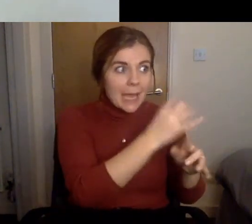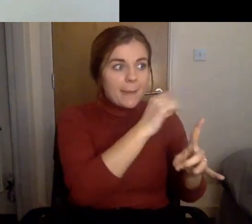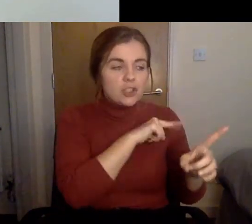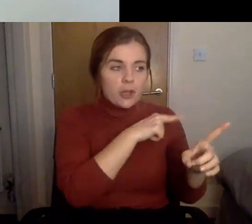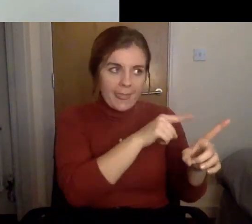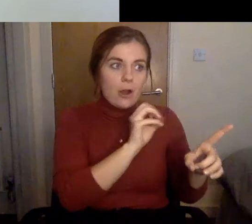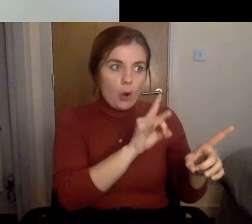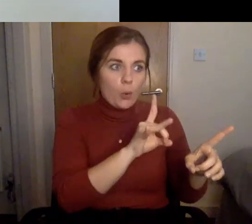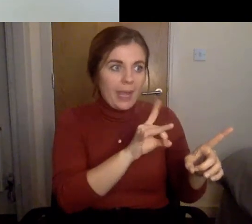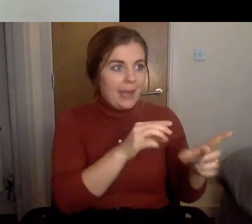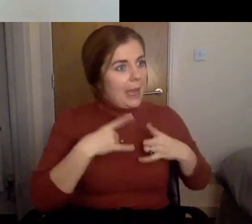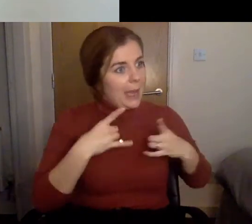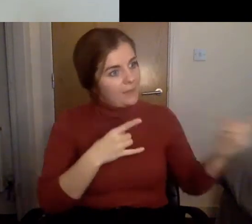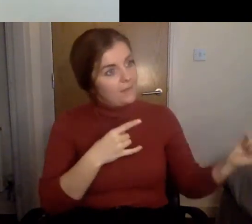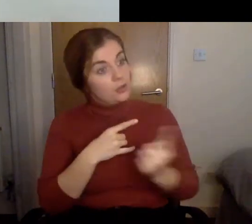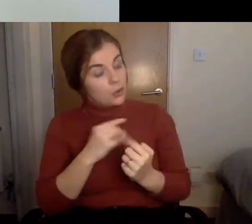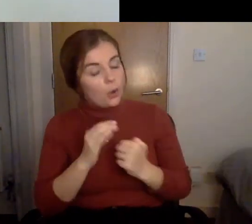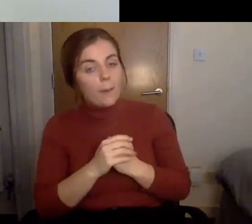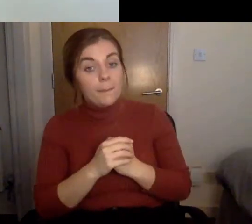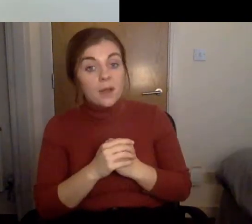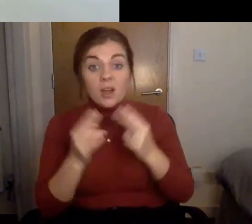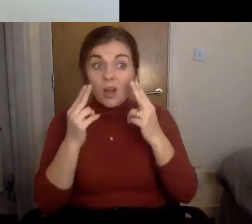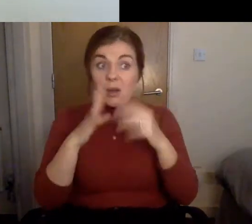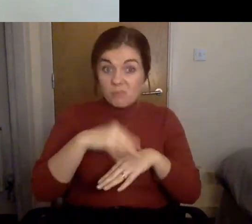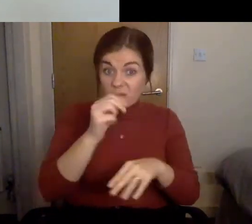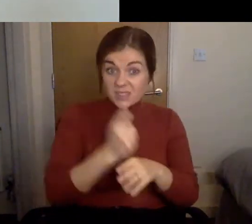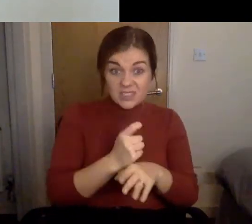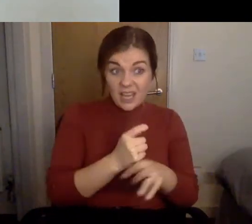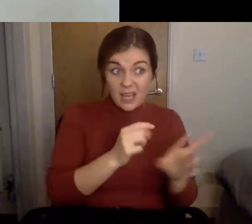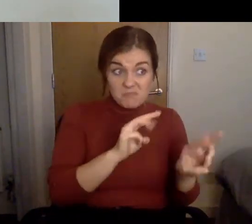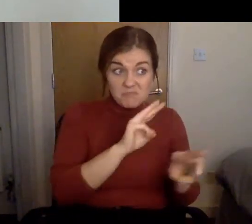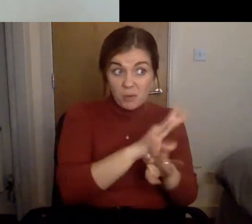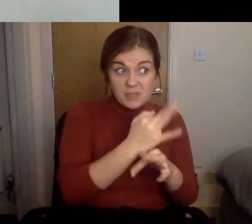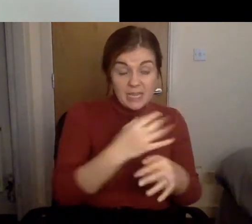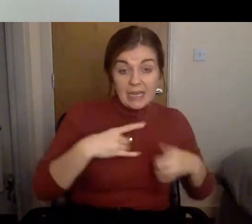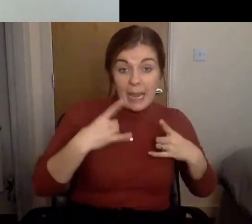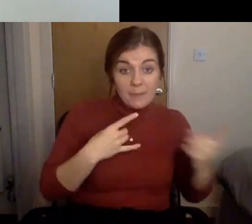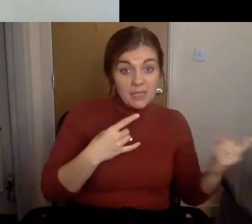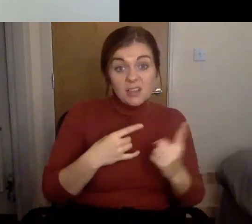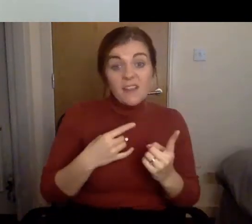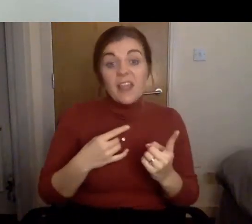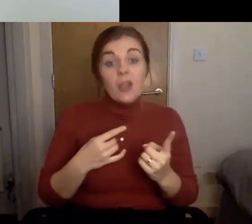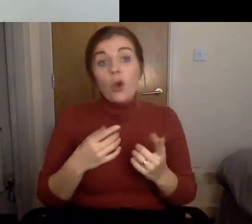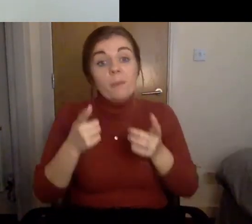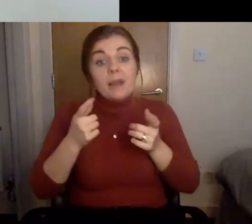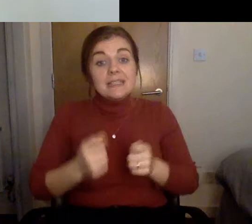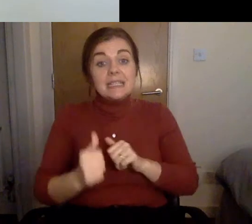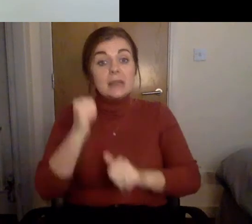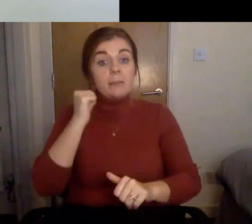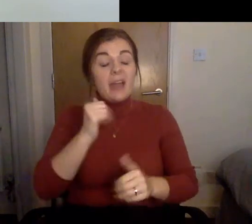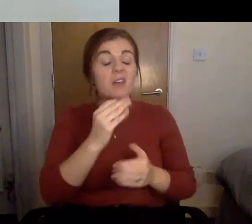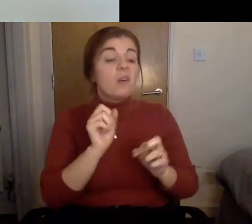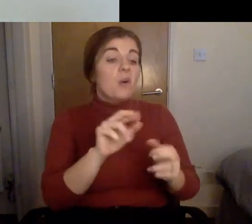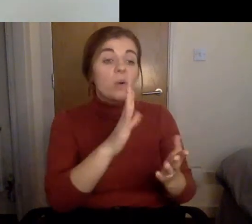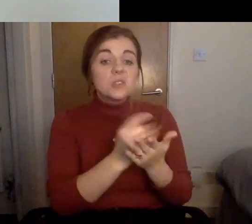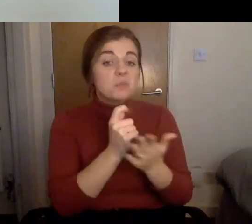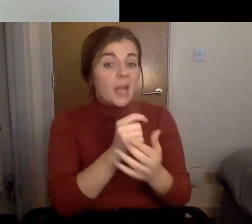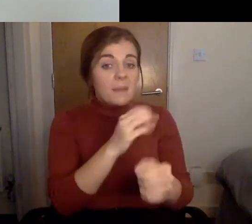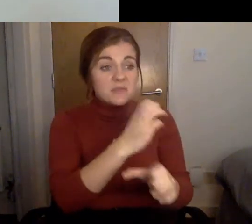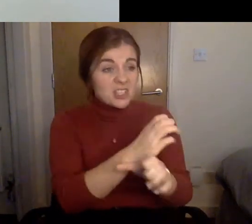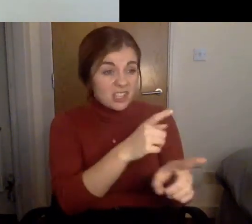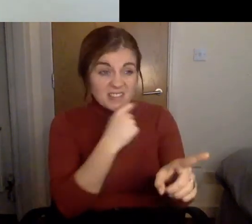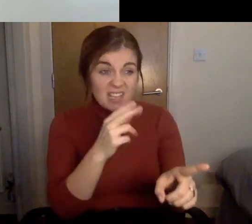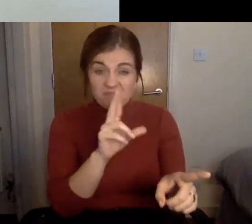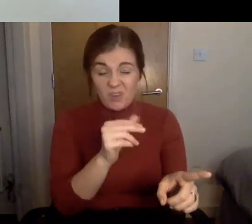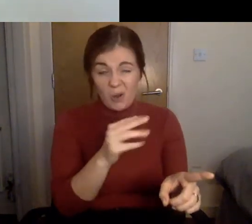happy for you to come. And largely they will be, and they come and they sit at the back. I have some kids who say, no, I don't want to go. And I